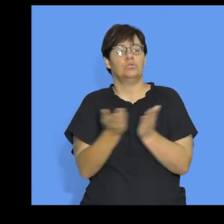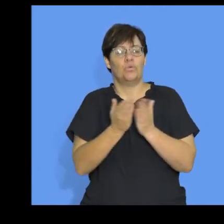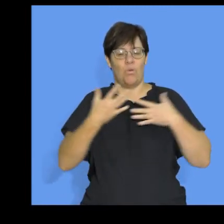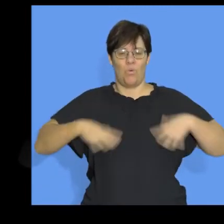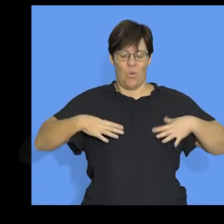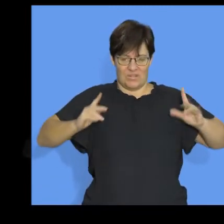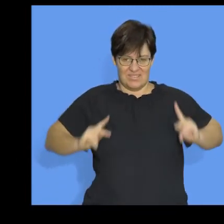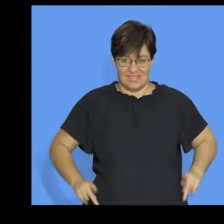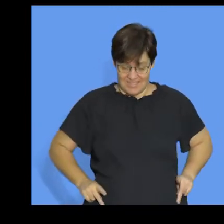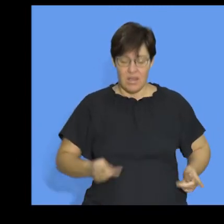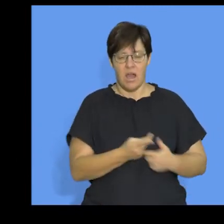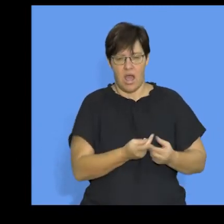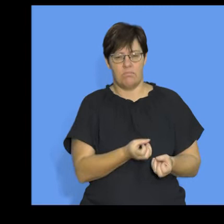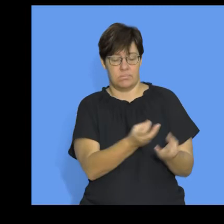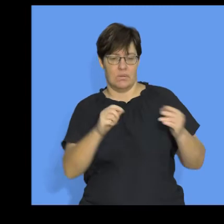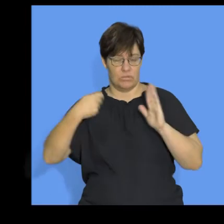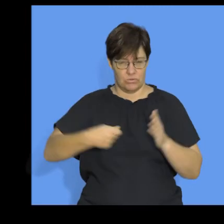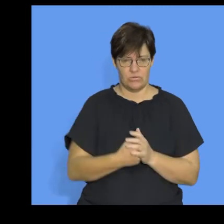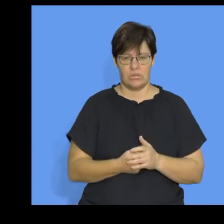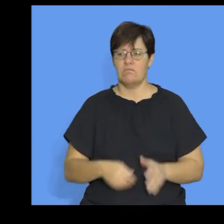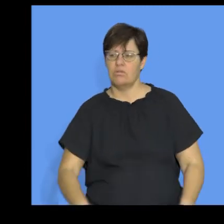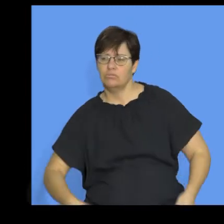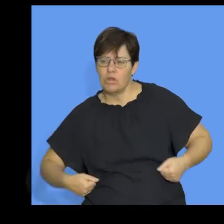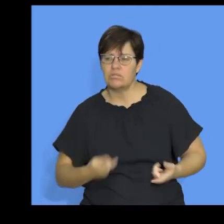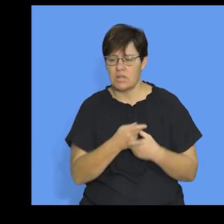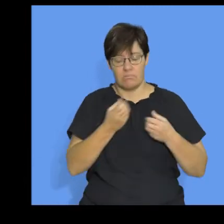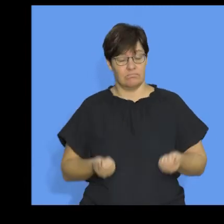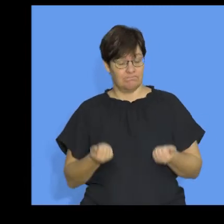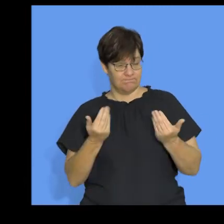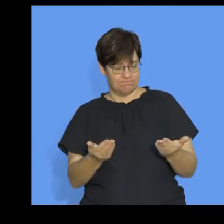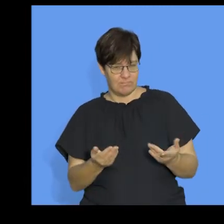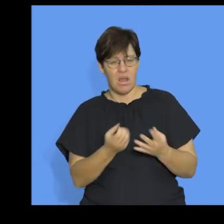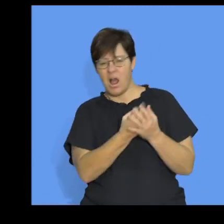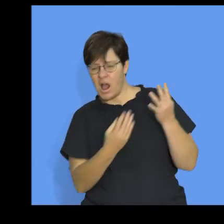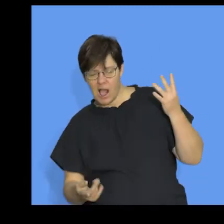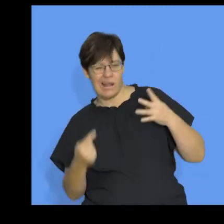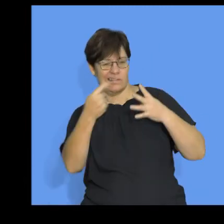The information given relates to the pairs of trousers that her factory is producing, amongst other